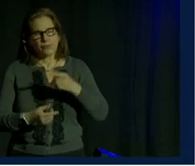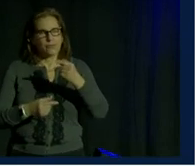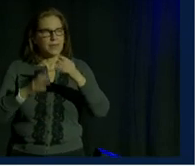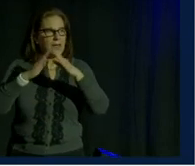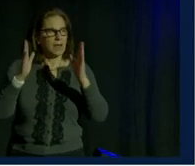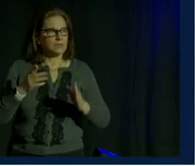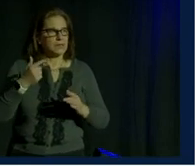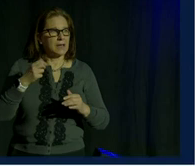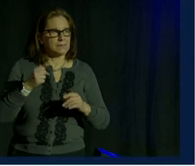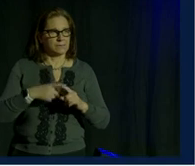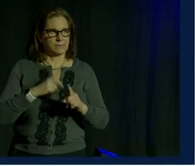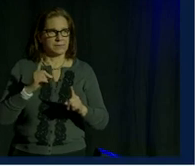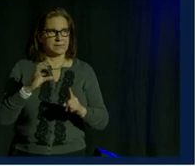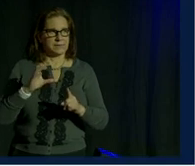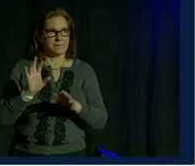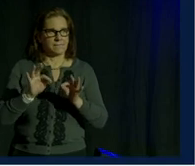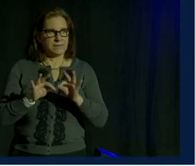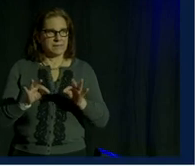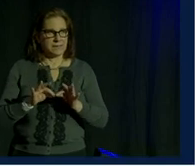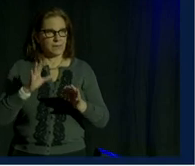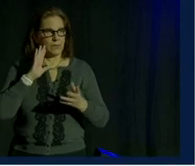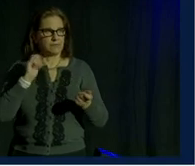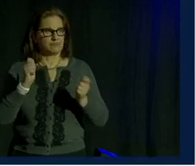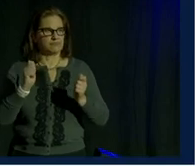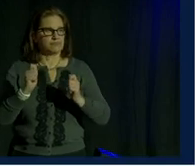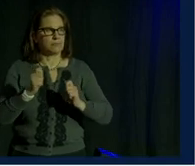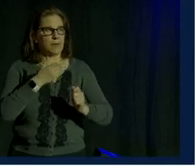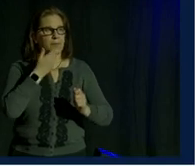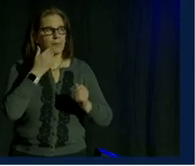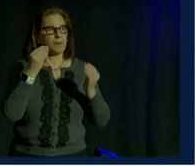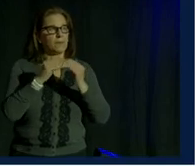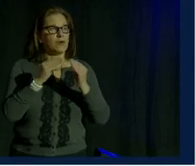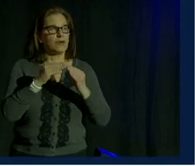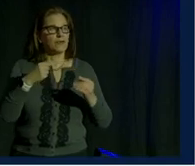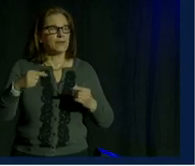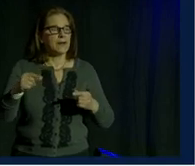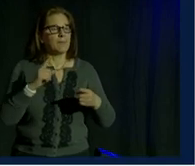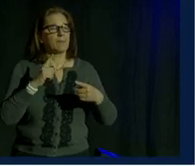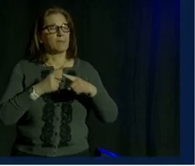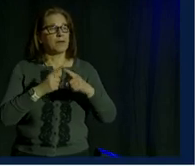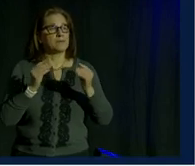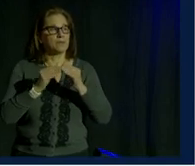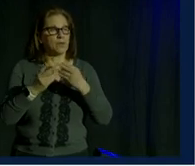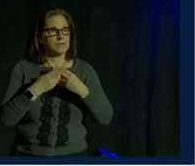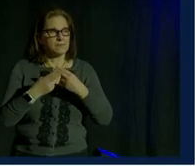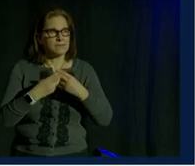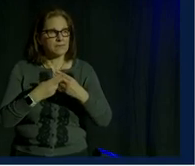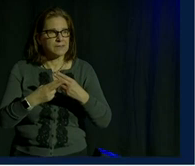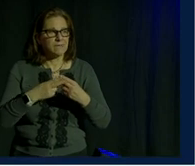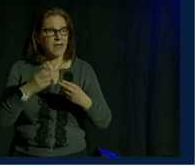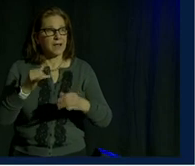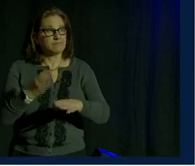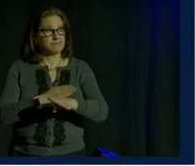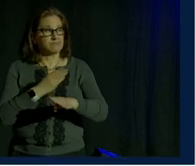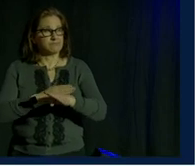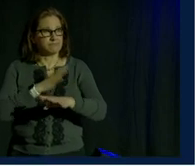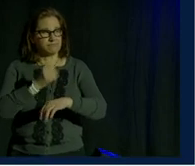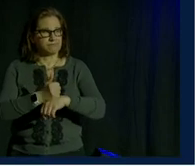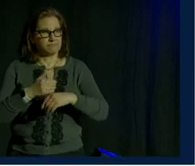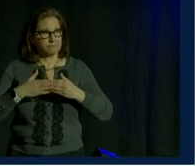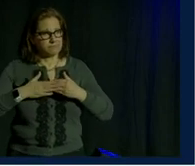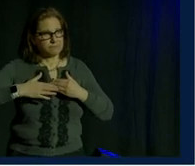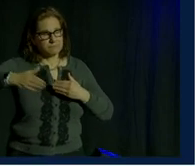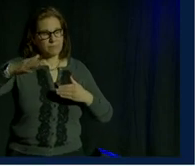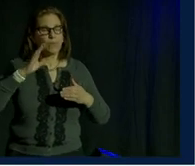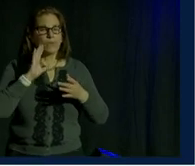upgrades are paid for by a portion of the cost savings resulting from the improvements over a set term. The RFP for this ESA will